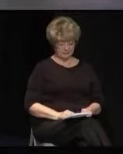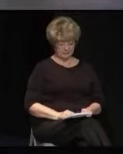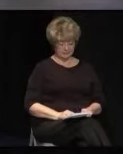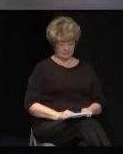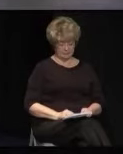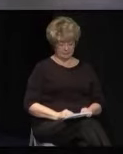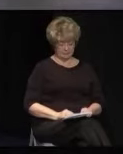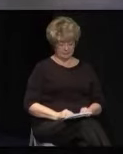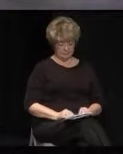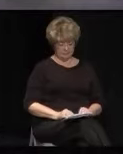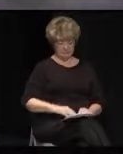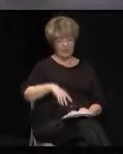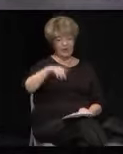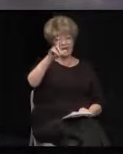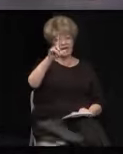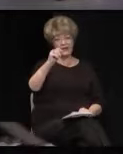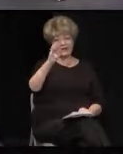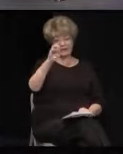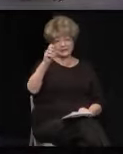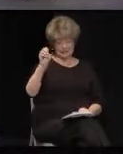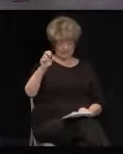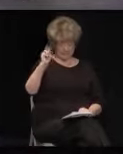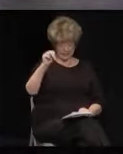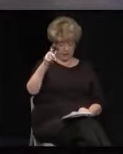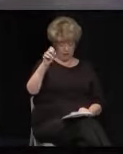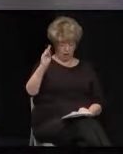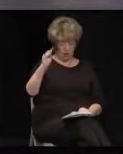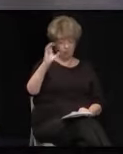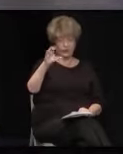Lacey Nicole Cable, cum laude.